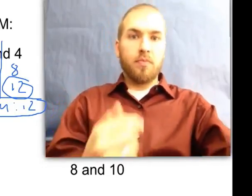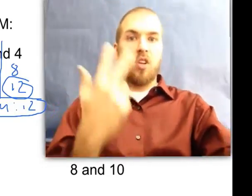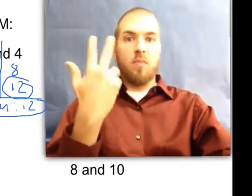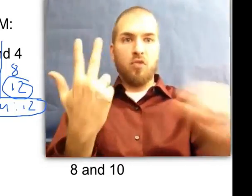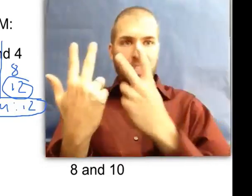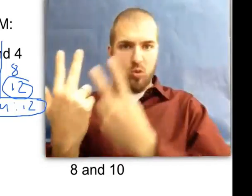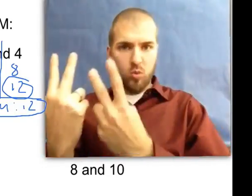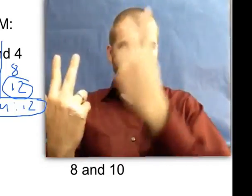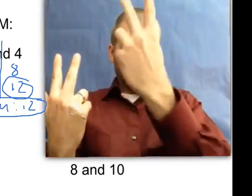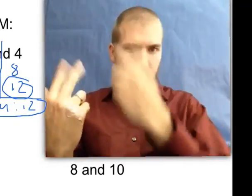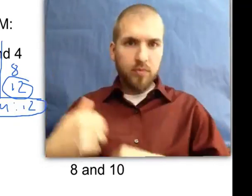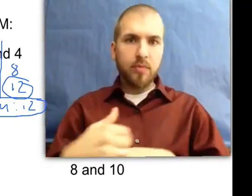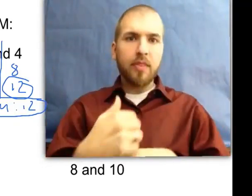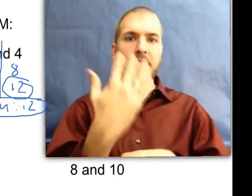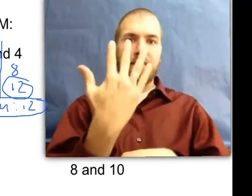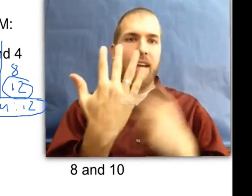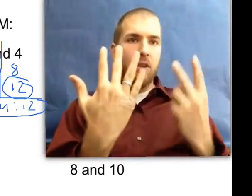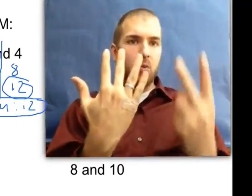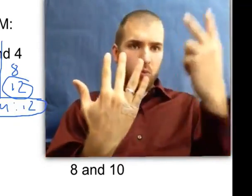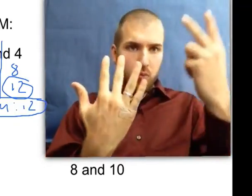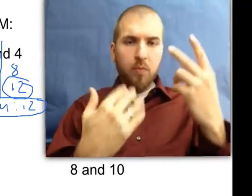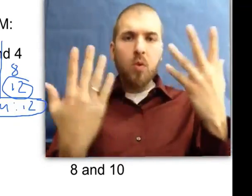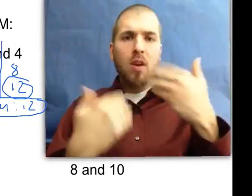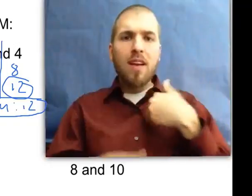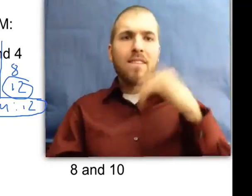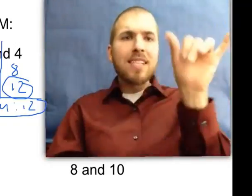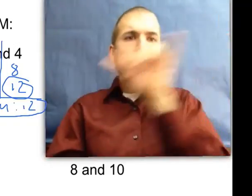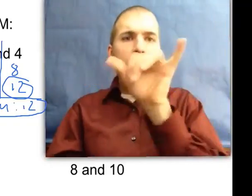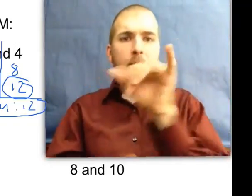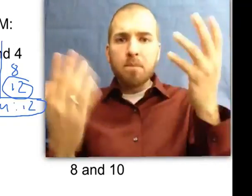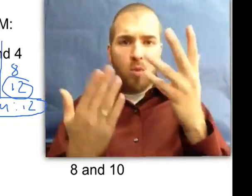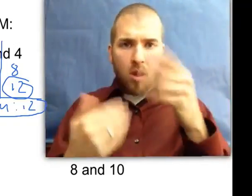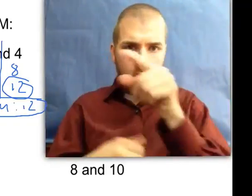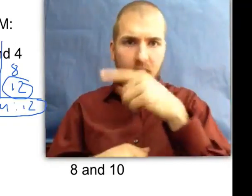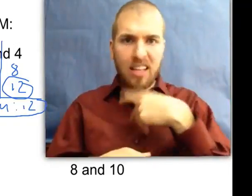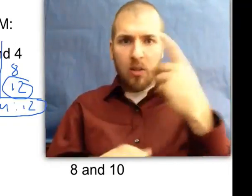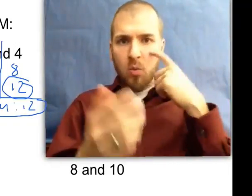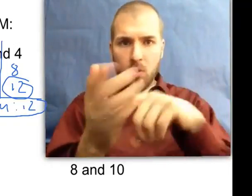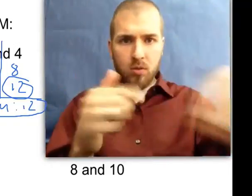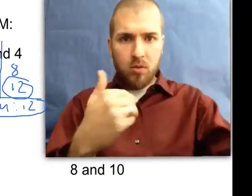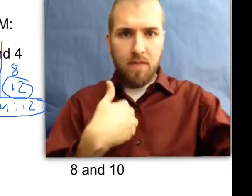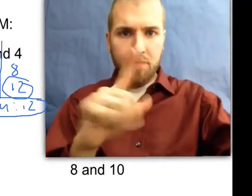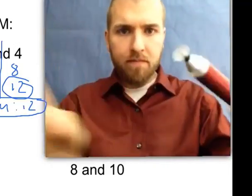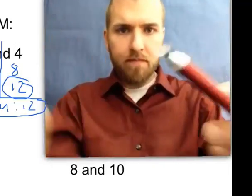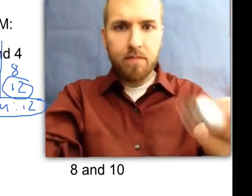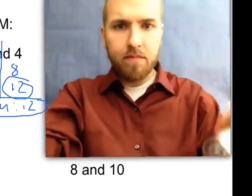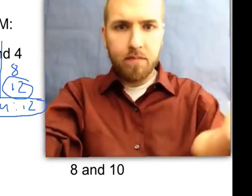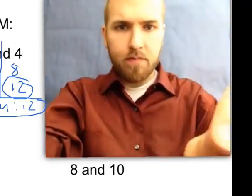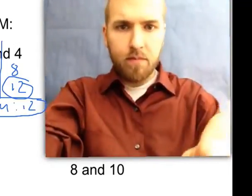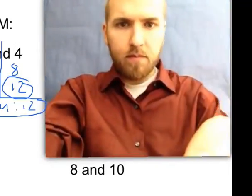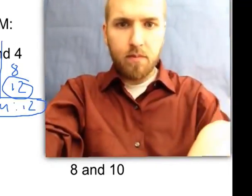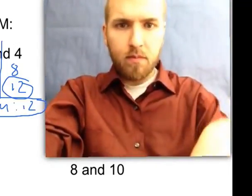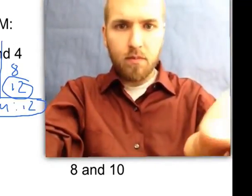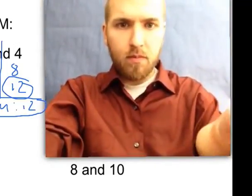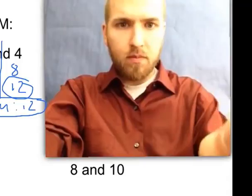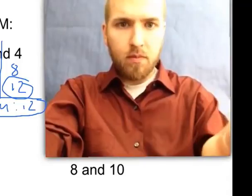2. Okay, so we see the factors of 12 are 3, 2, and 2, and the factors of 20 are 5,